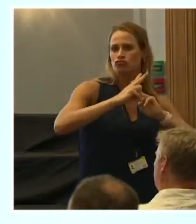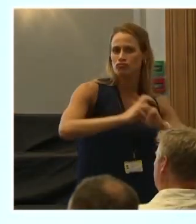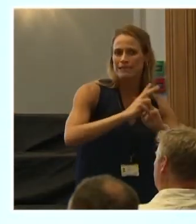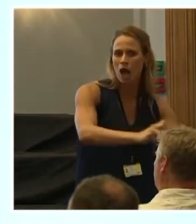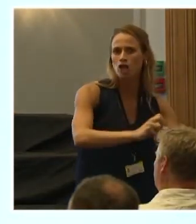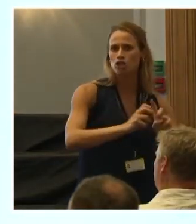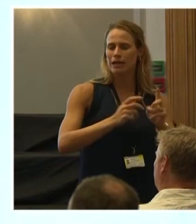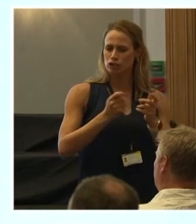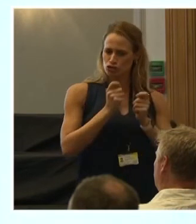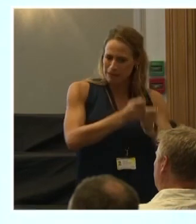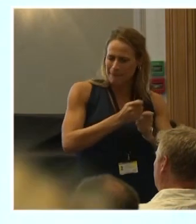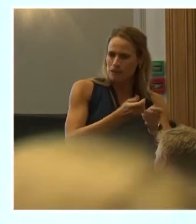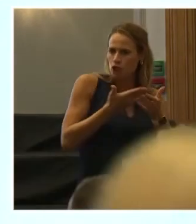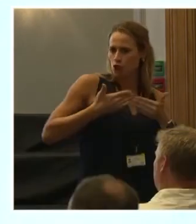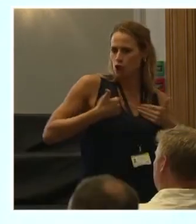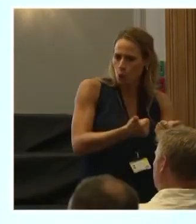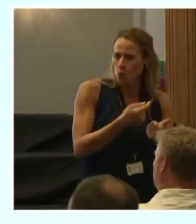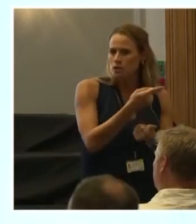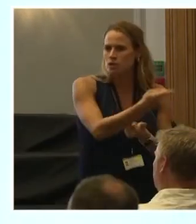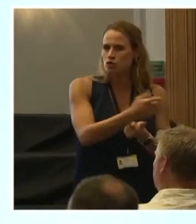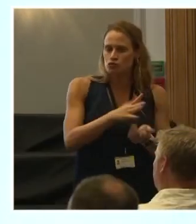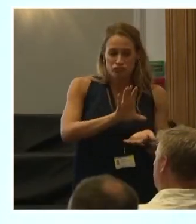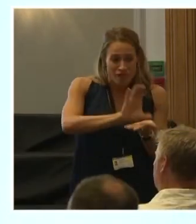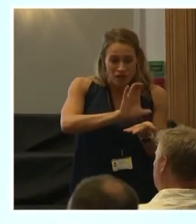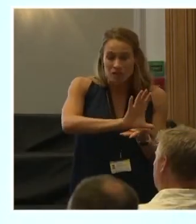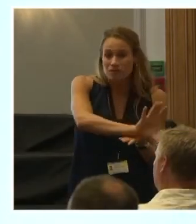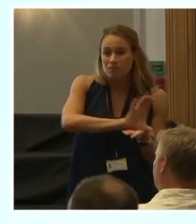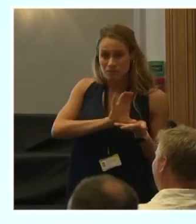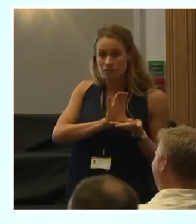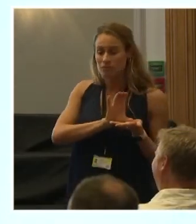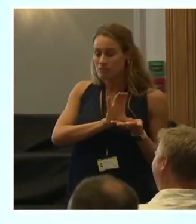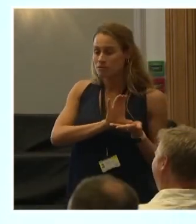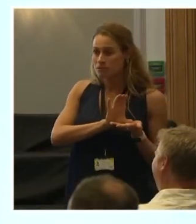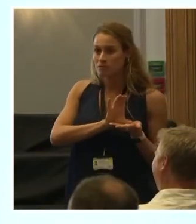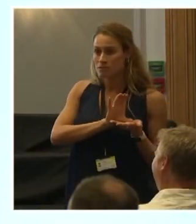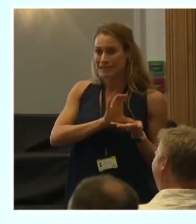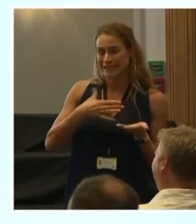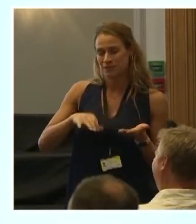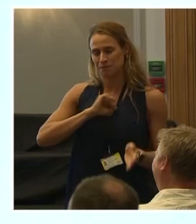to raise the funds necessary. Excuse me, COVID's still with me after a few weeks.